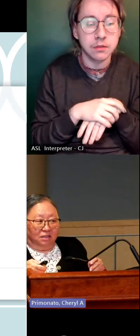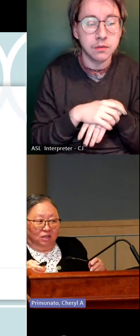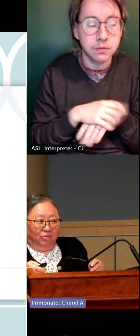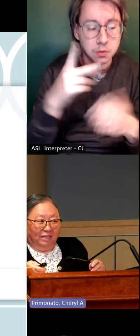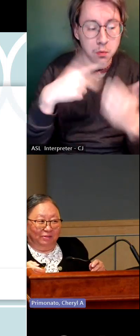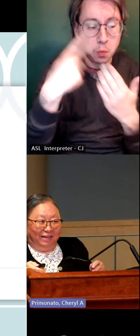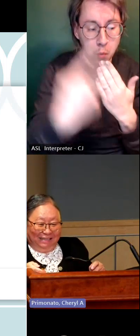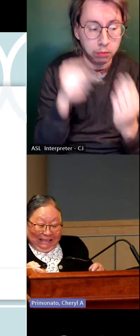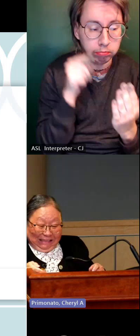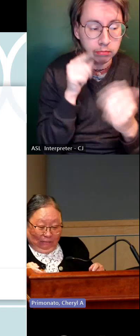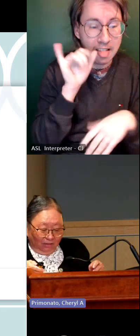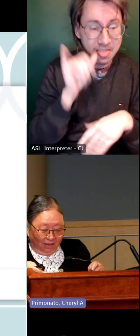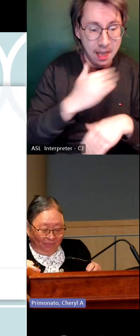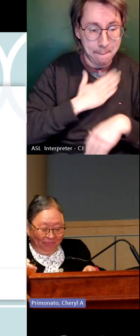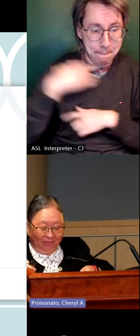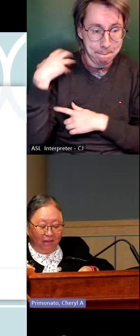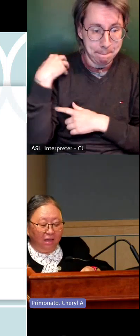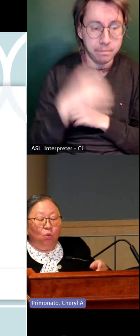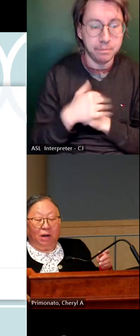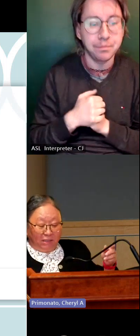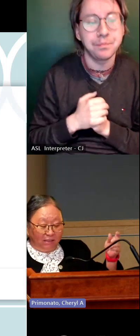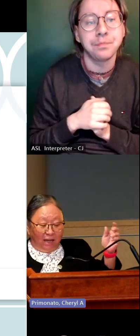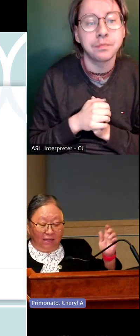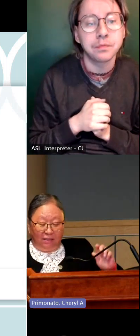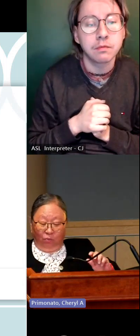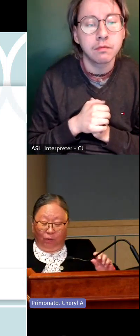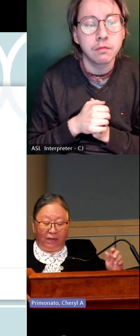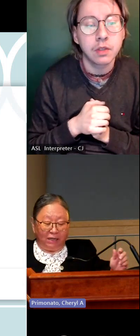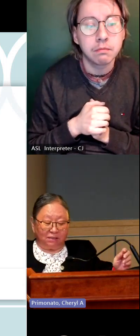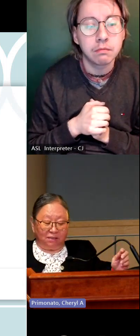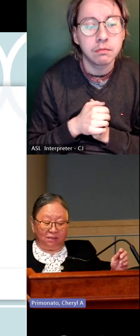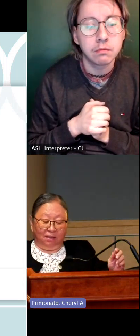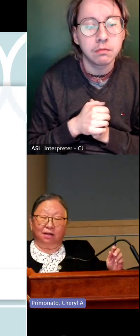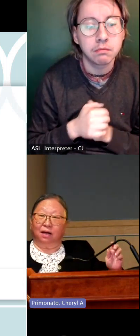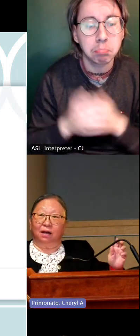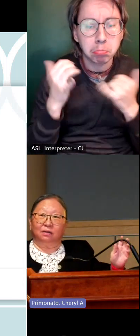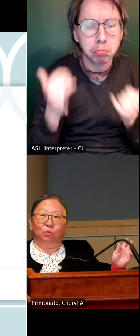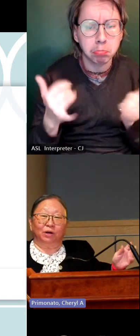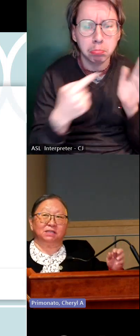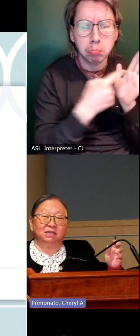I put to the right? Yes, ma'am. What is